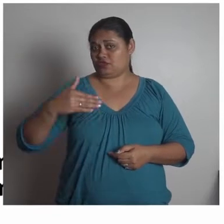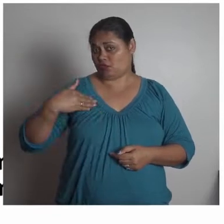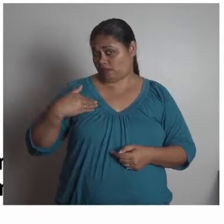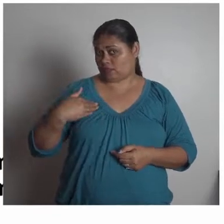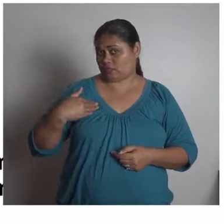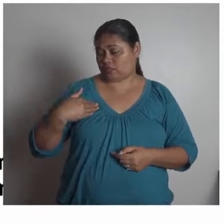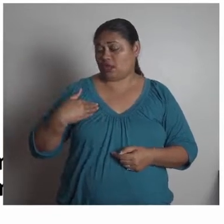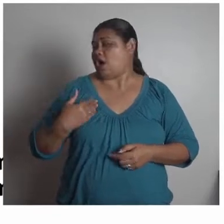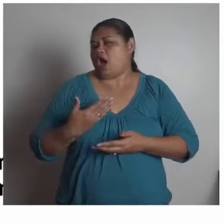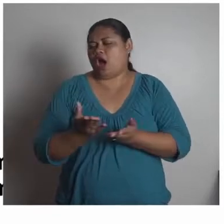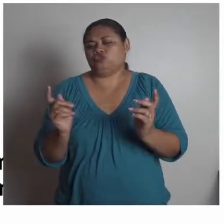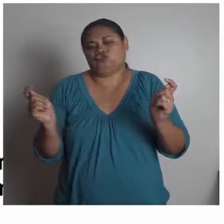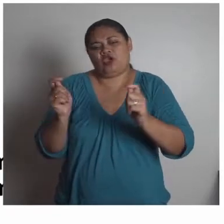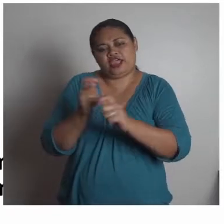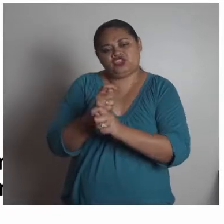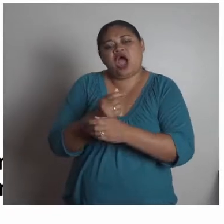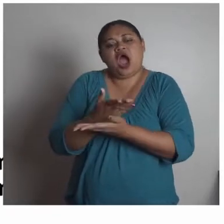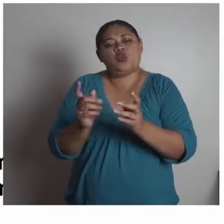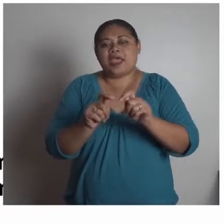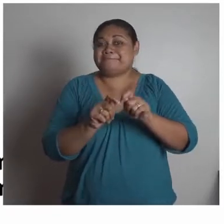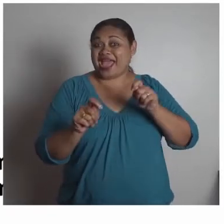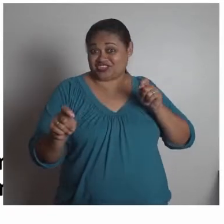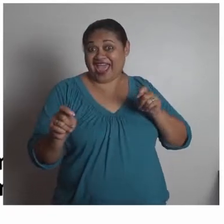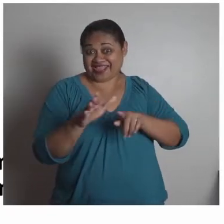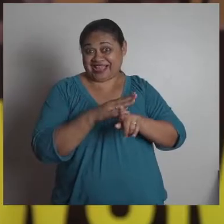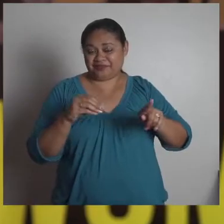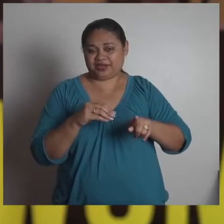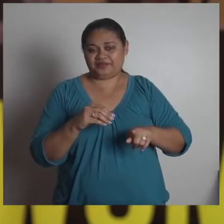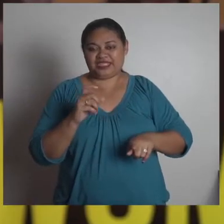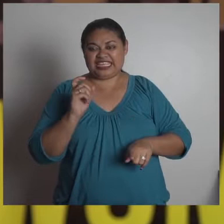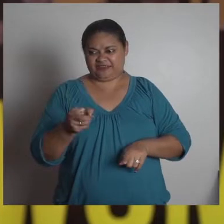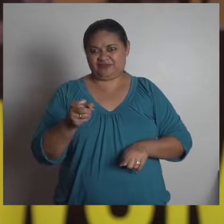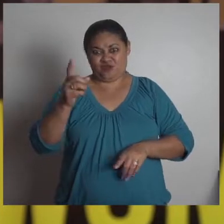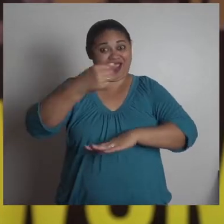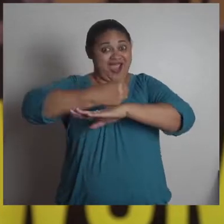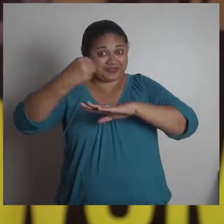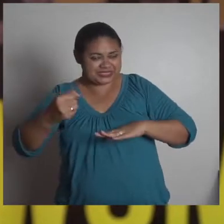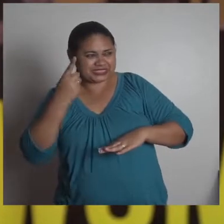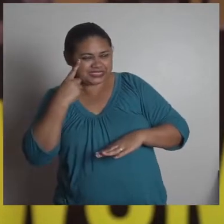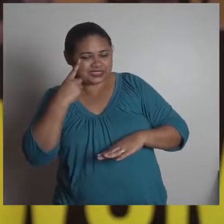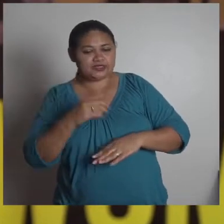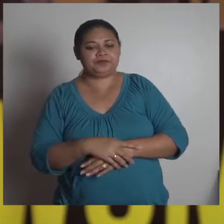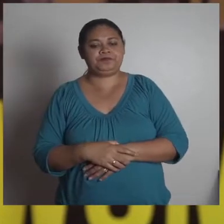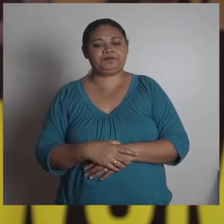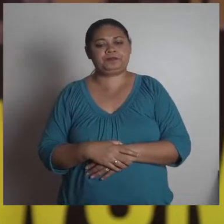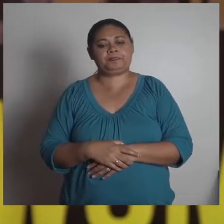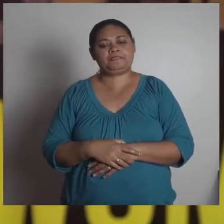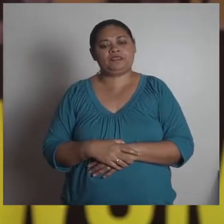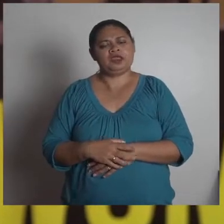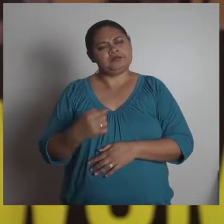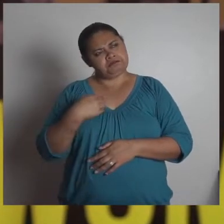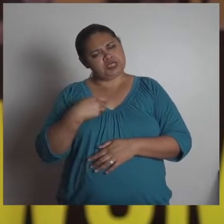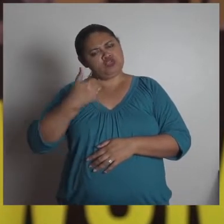have to use well-being as a measure of economic success. So we have to change the way we measure. So for instance, when a state looks